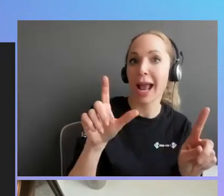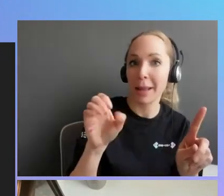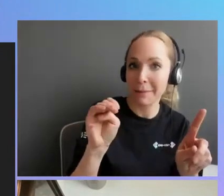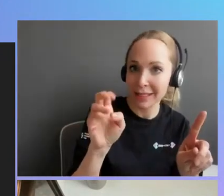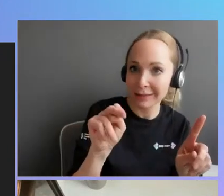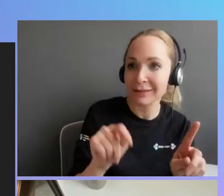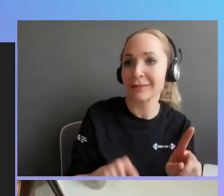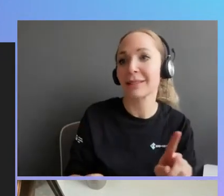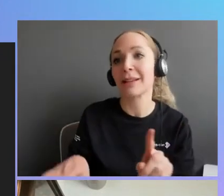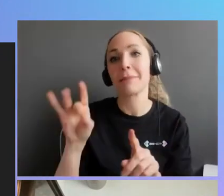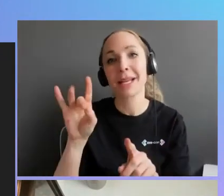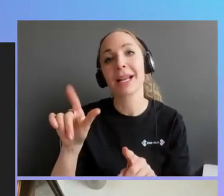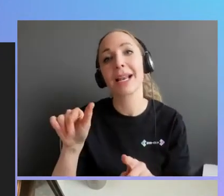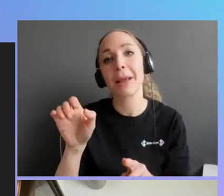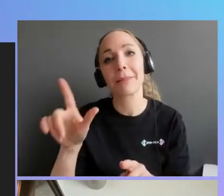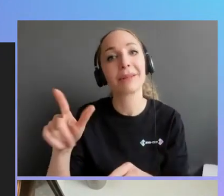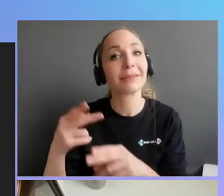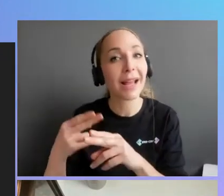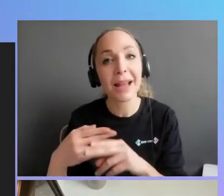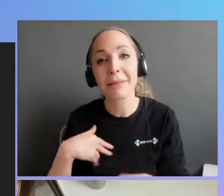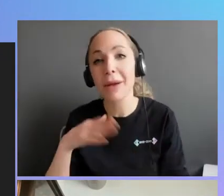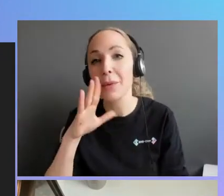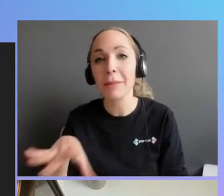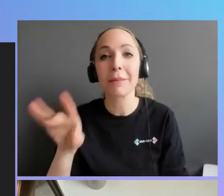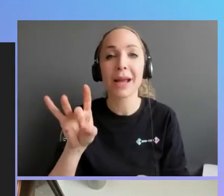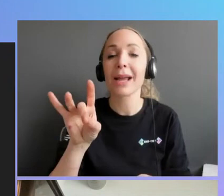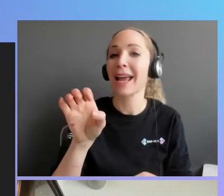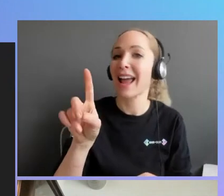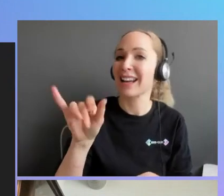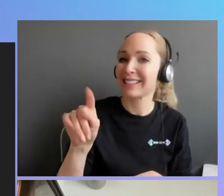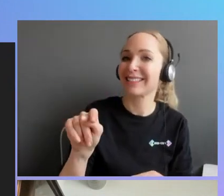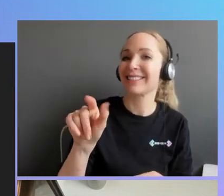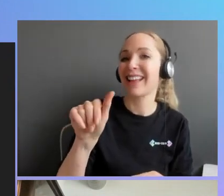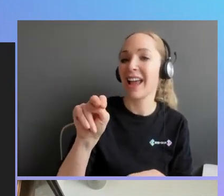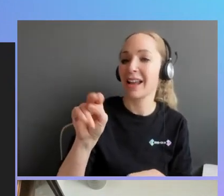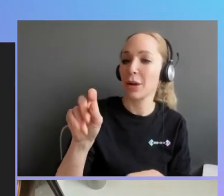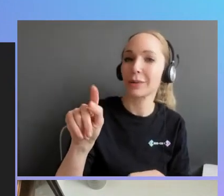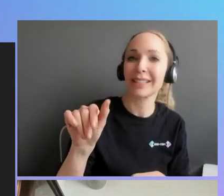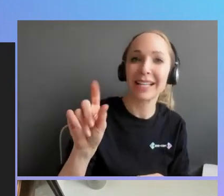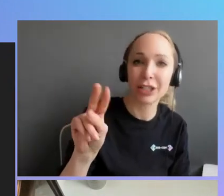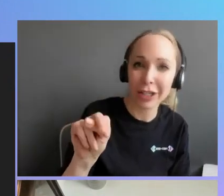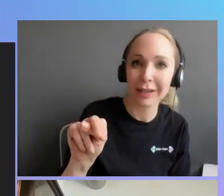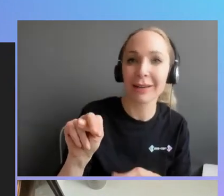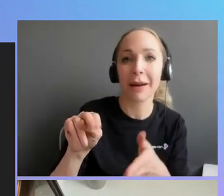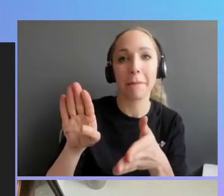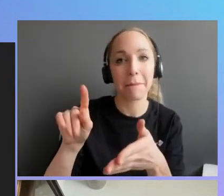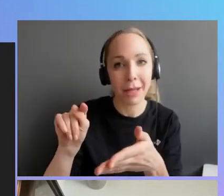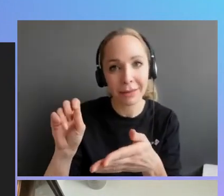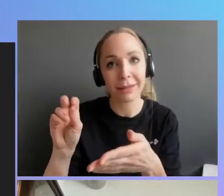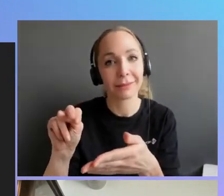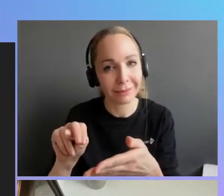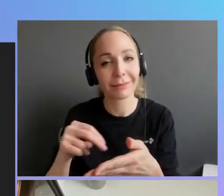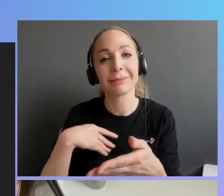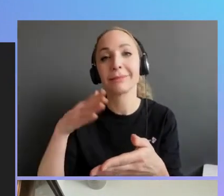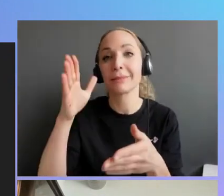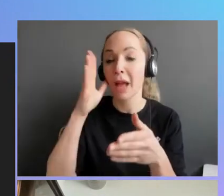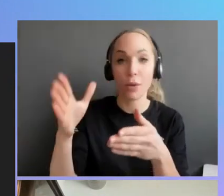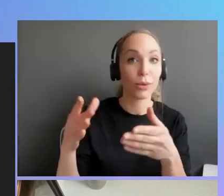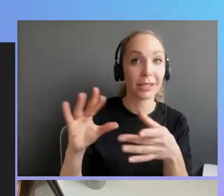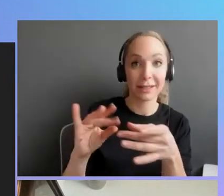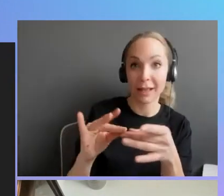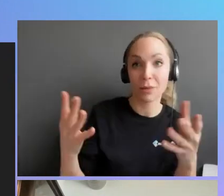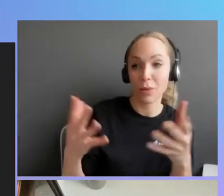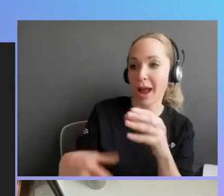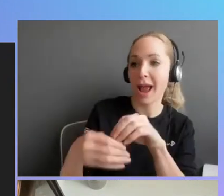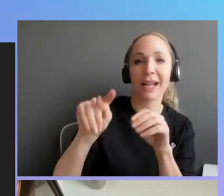sure. But I'm actually going to select this edit annotation button. So I'm going to say add tooltip with text, and I'll put